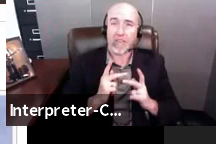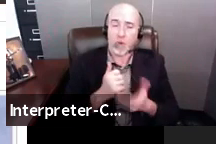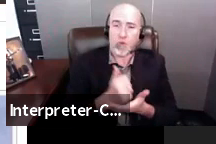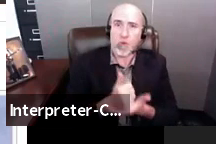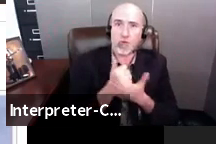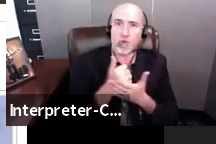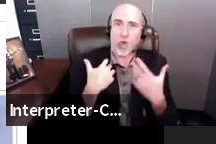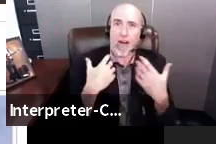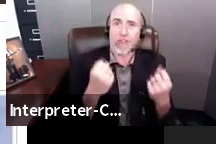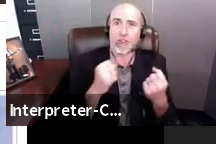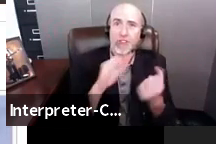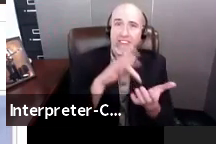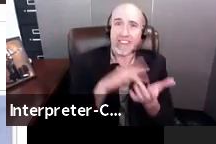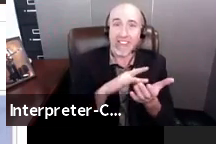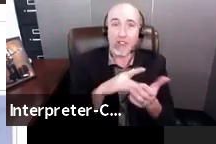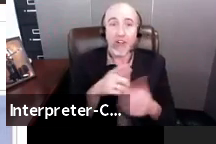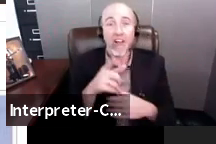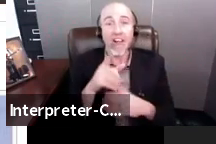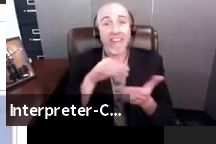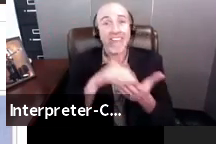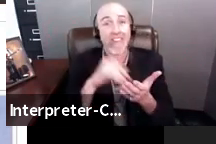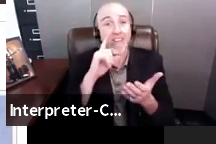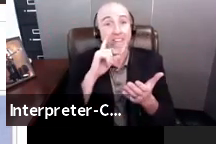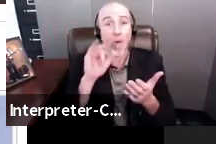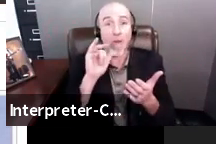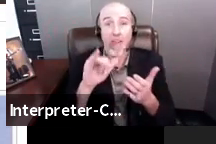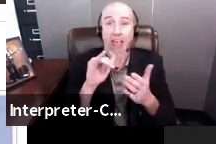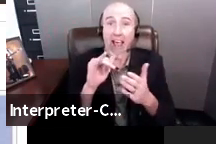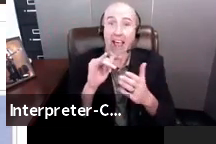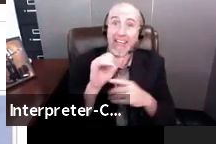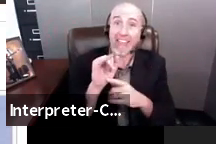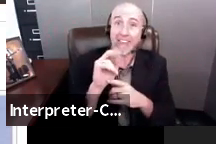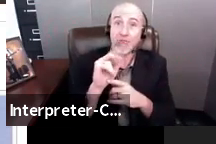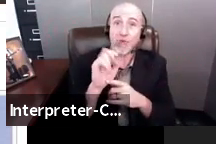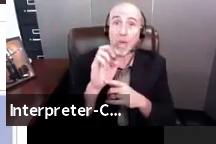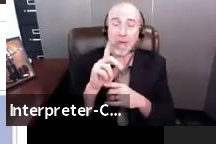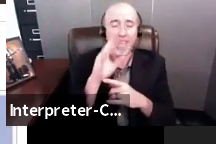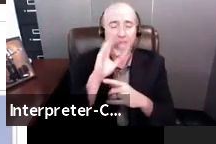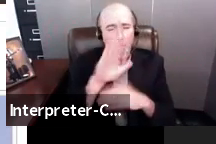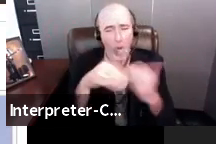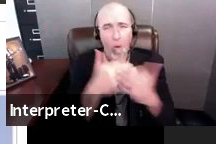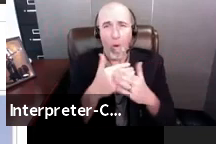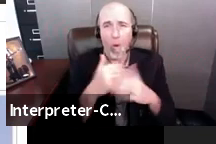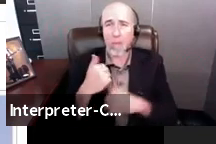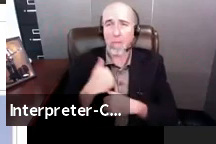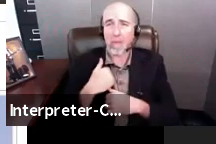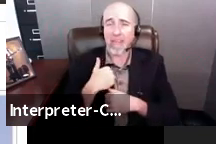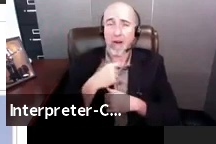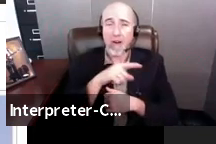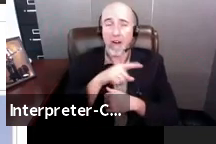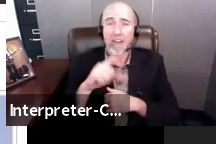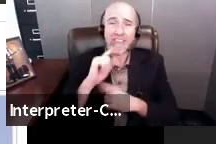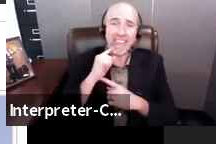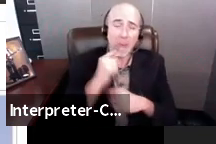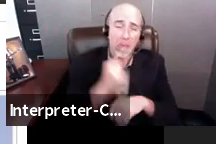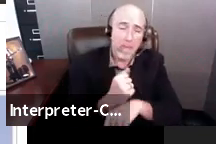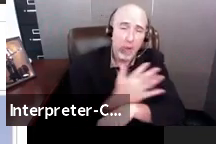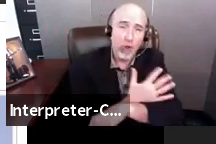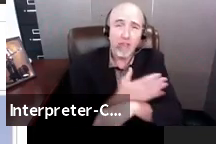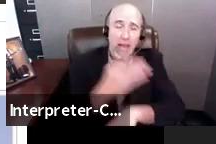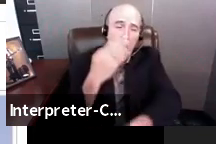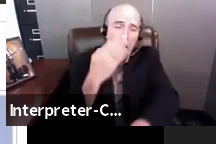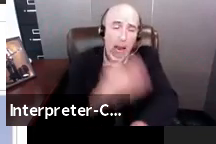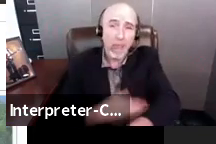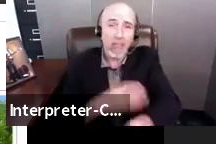Center. The Center for the Intrepid provides critical care for all military personnel, patients with severe burns, amputations, and other